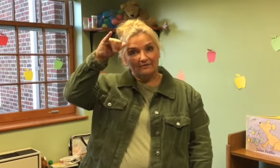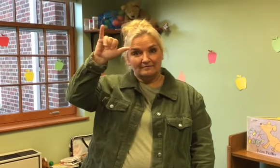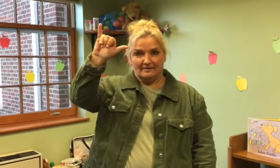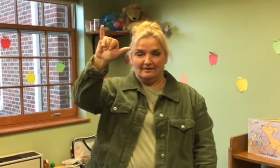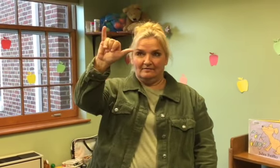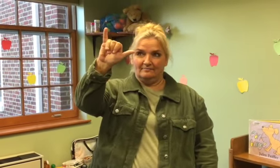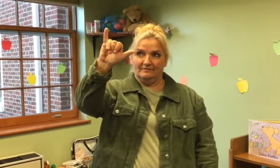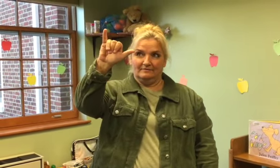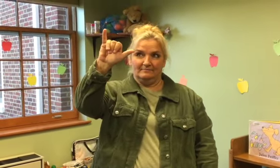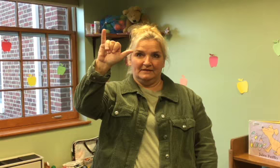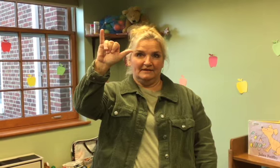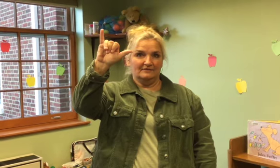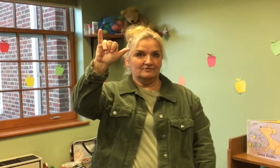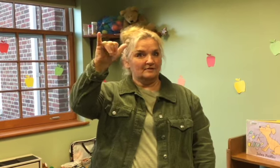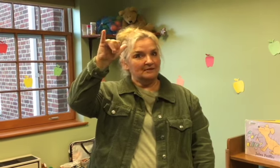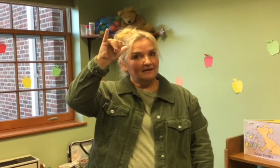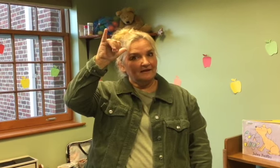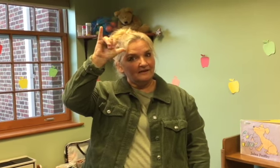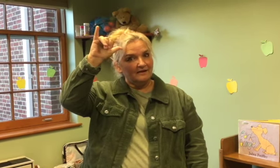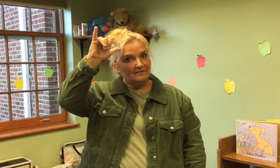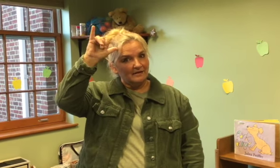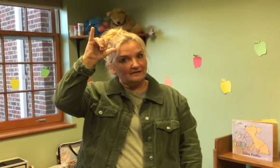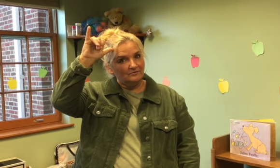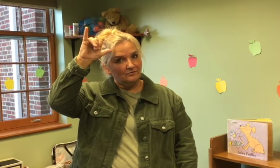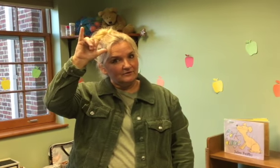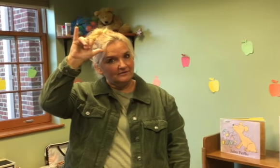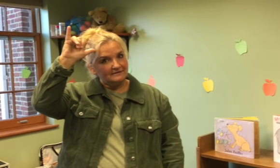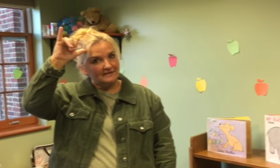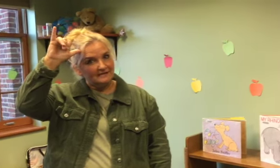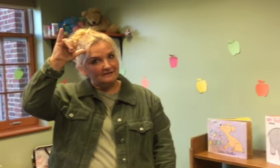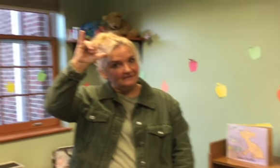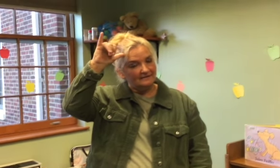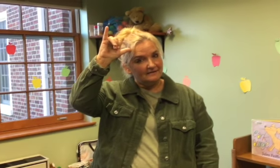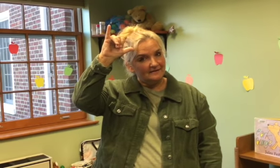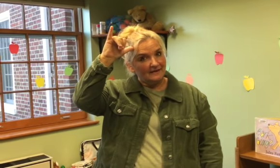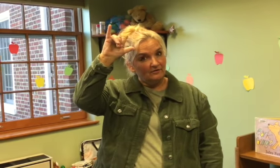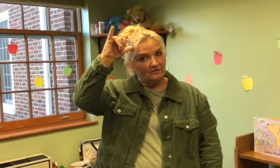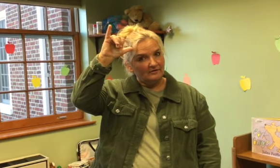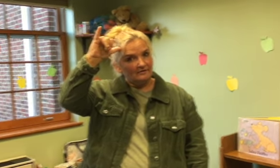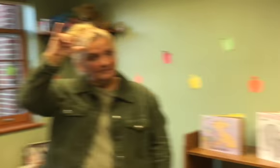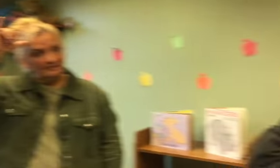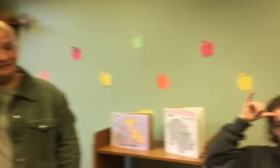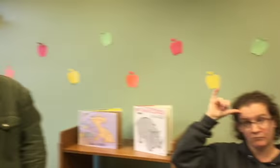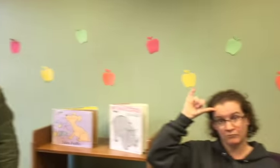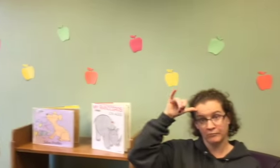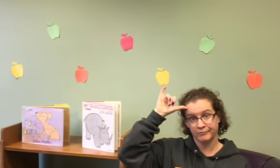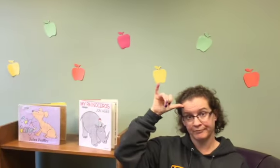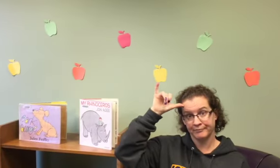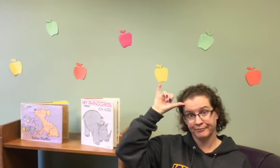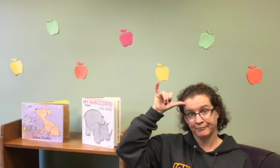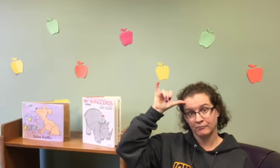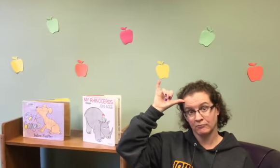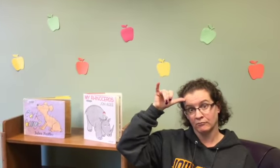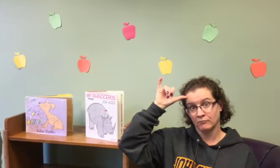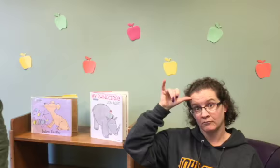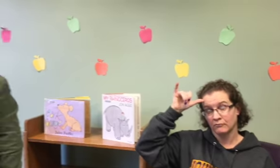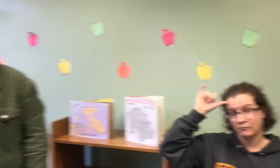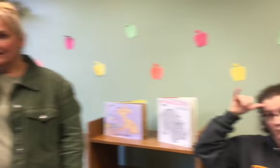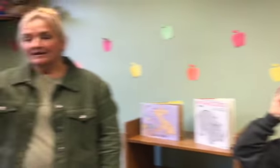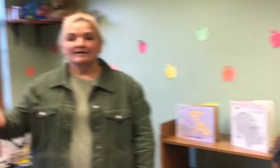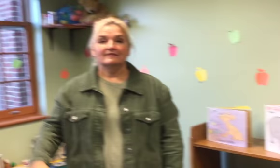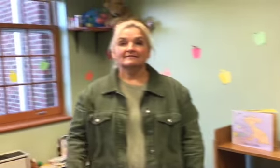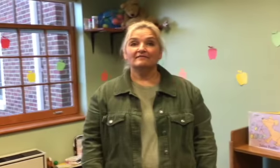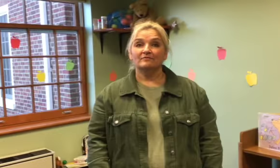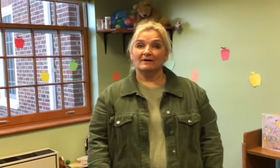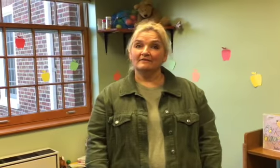cow. Your pinky and your thumb in the air, and make a little horn on the side. Cow. Cow. Nice.